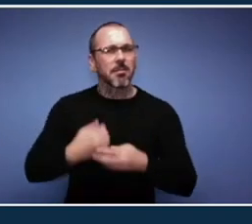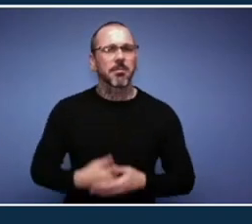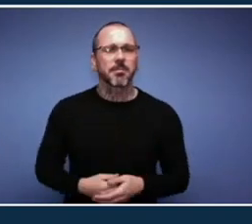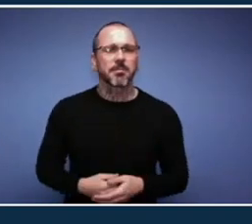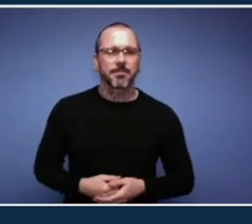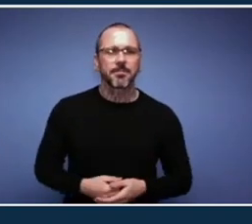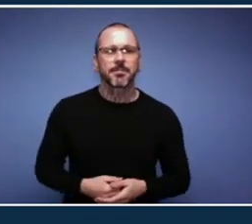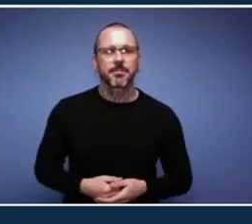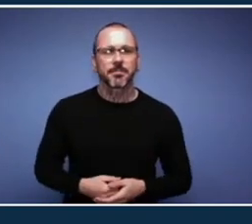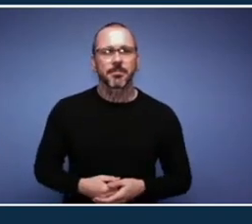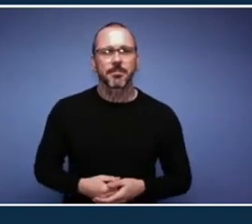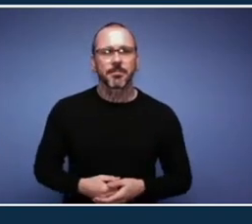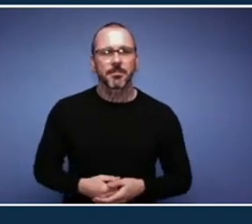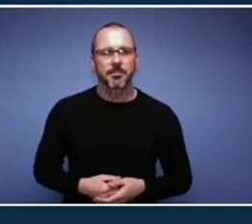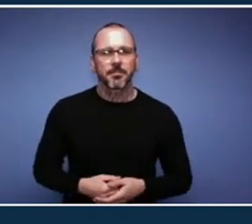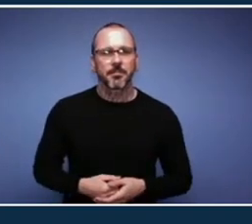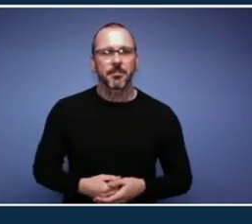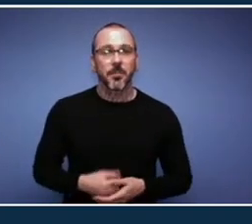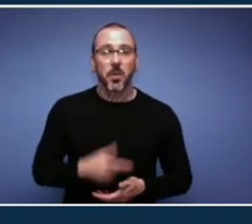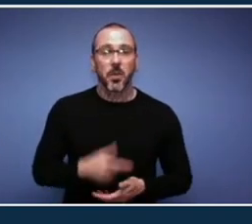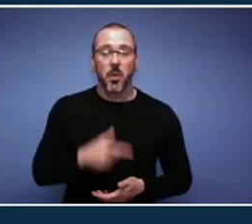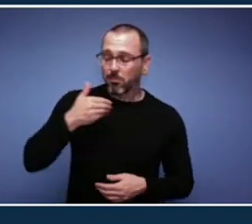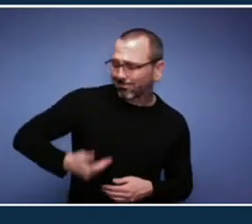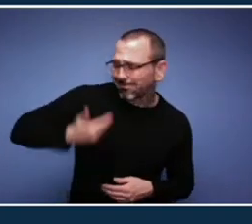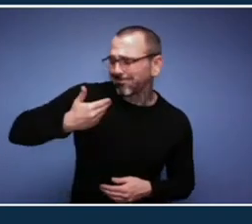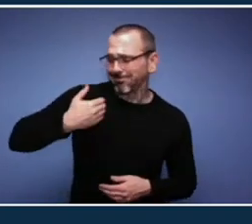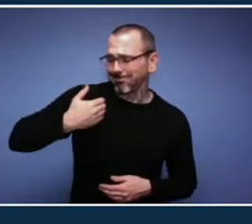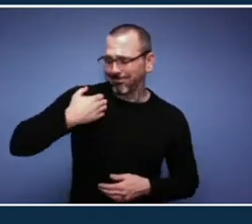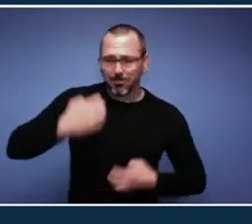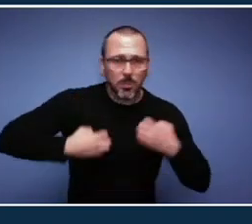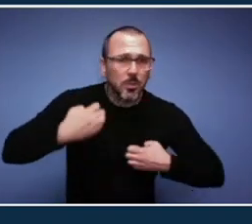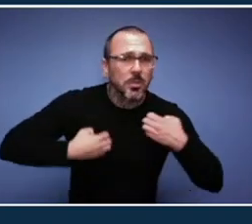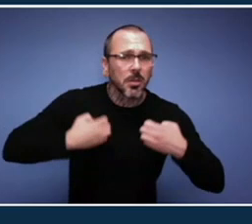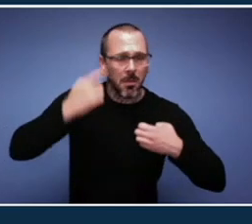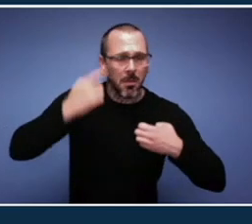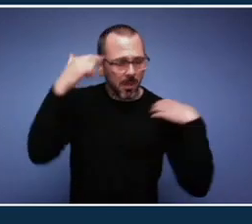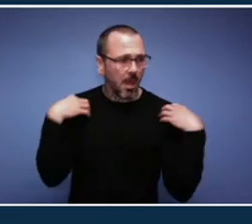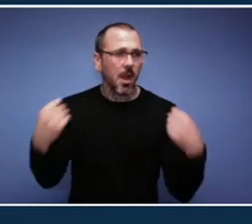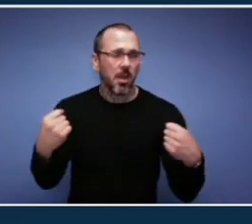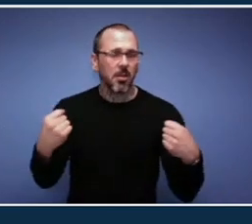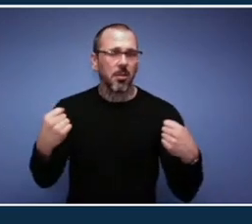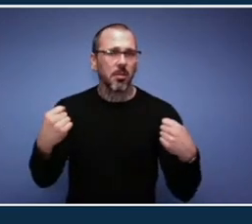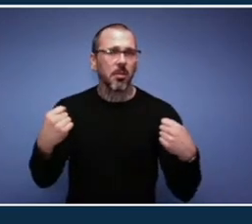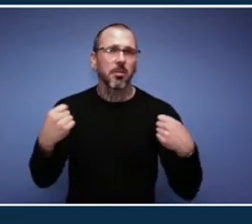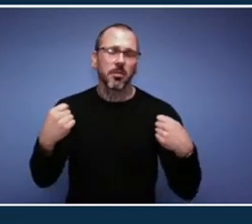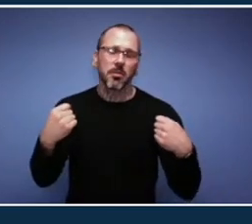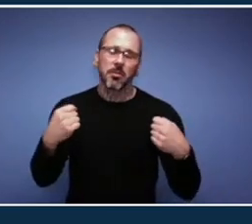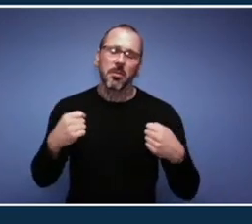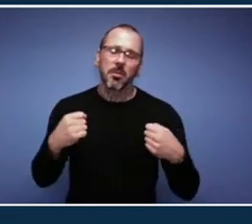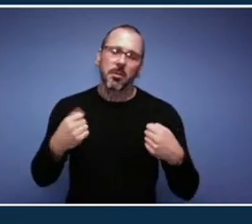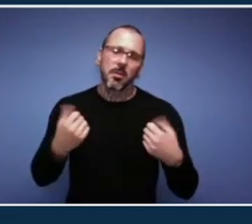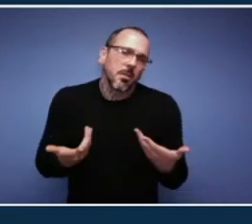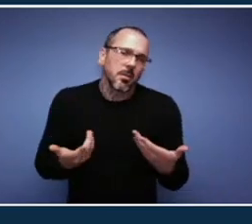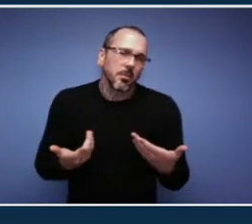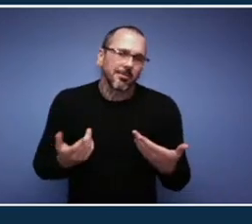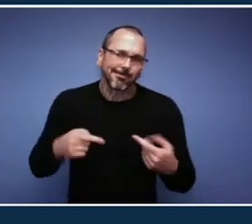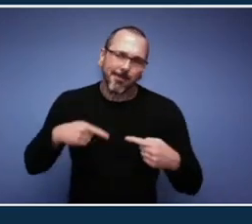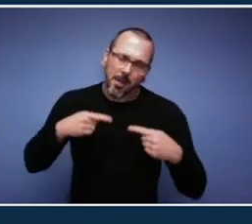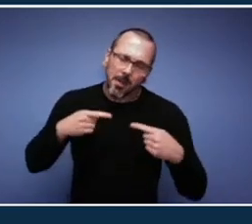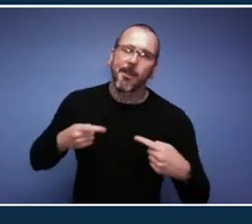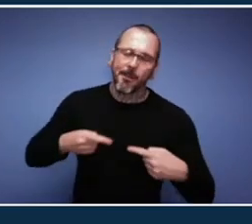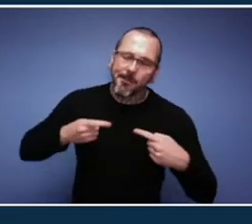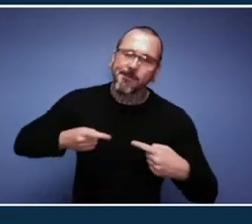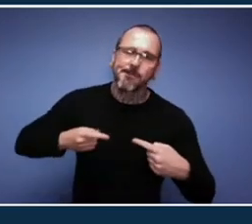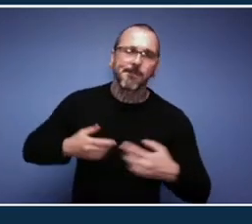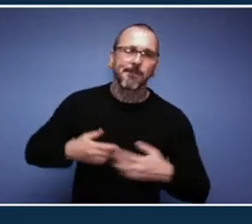emotional well-being was neglected and harmed due to the system. Yeah, there's no question that